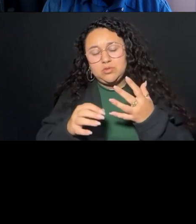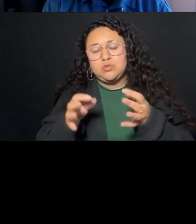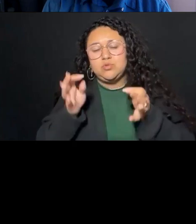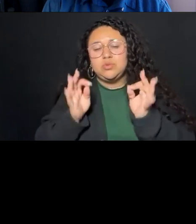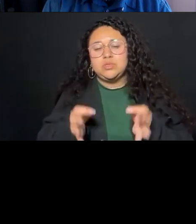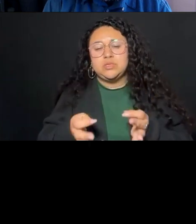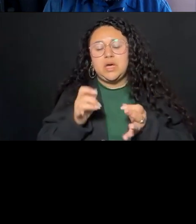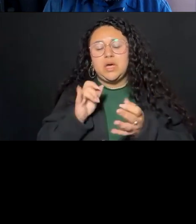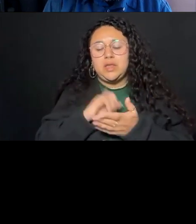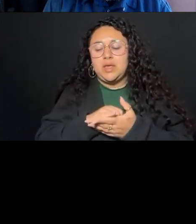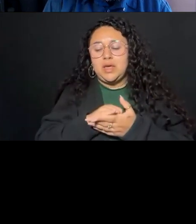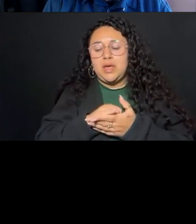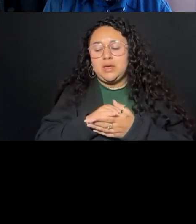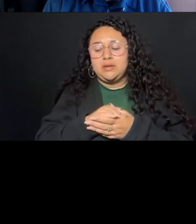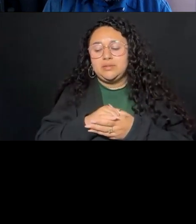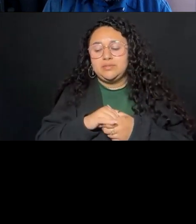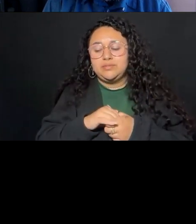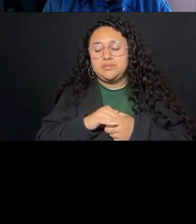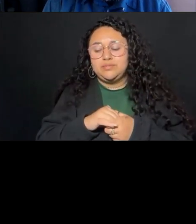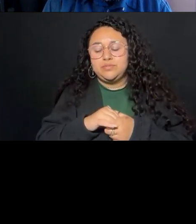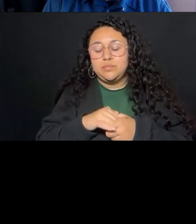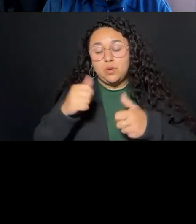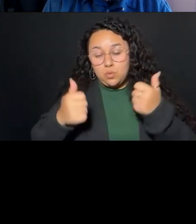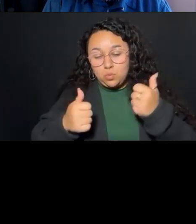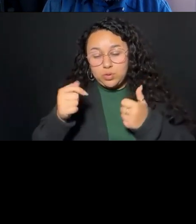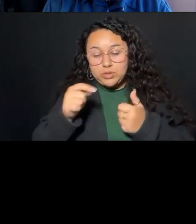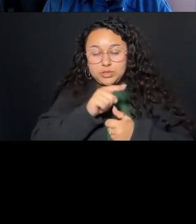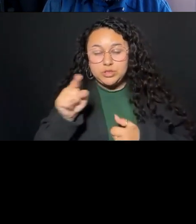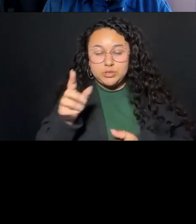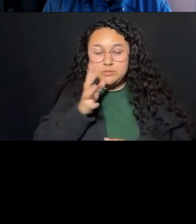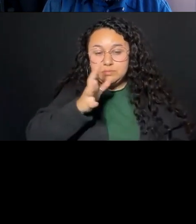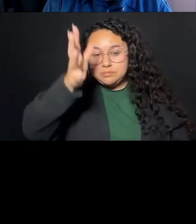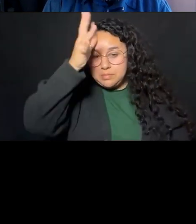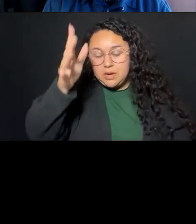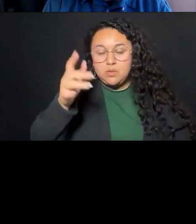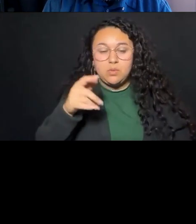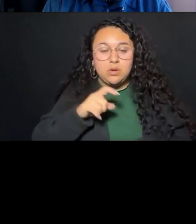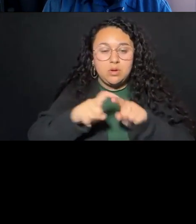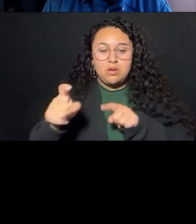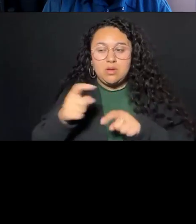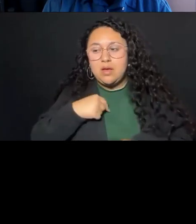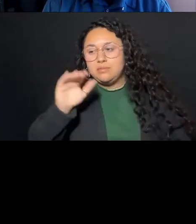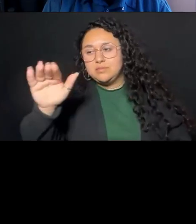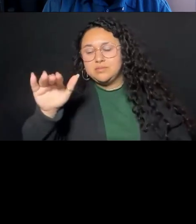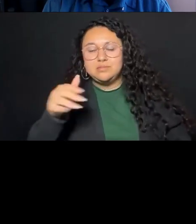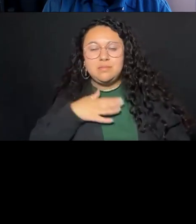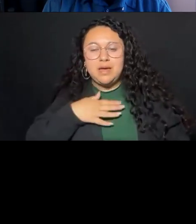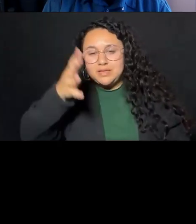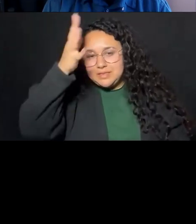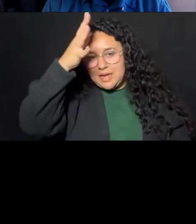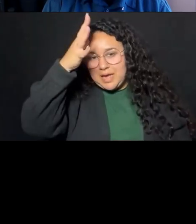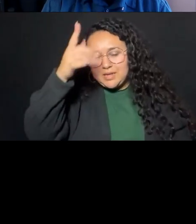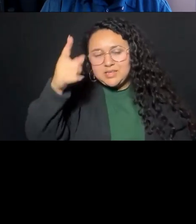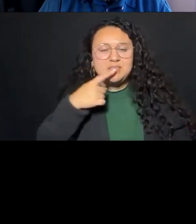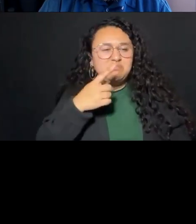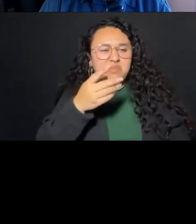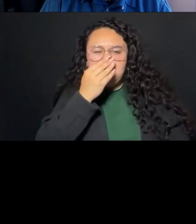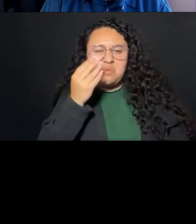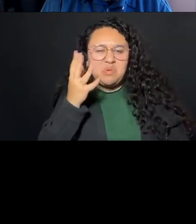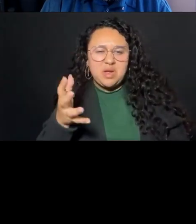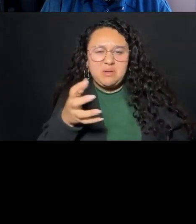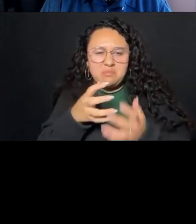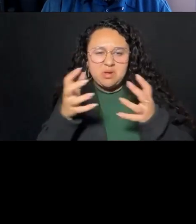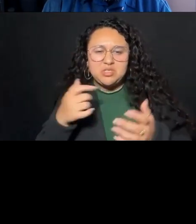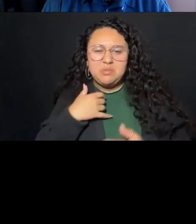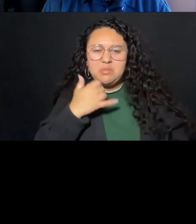choose like which parent they would call. So I like chose my dad because I was like he won't care that much, so like I should like call him. But